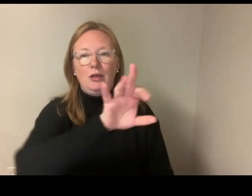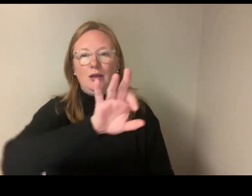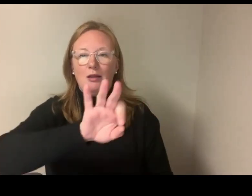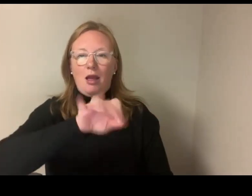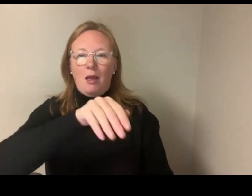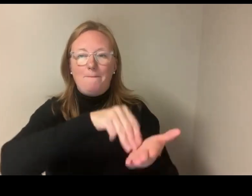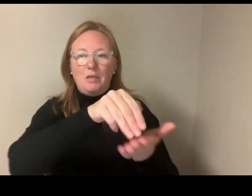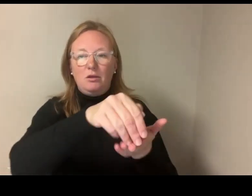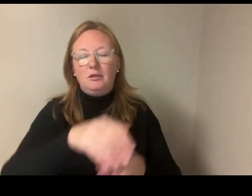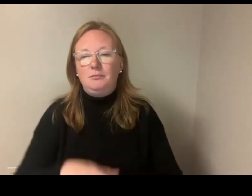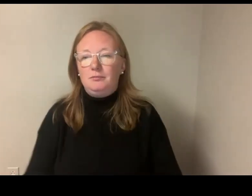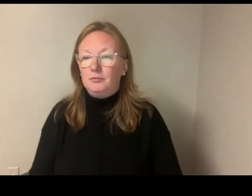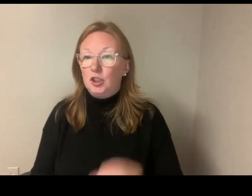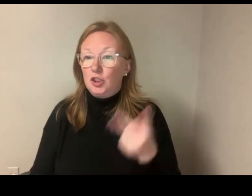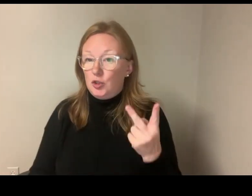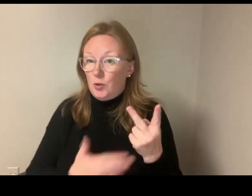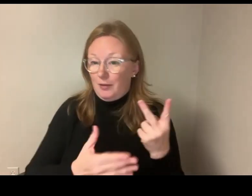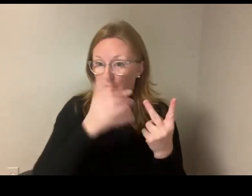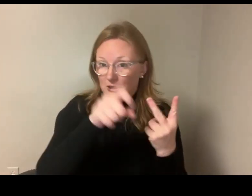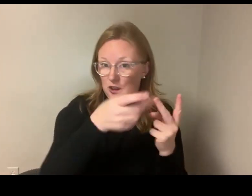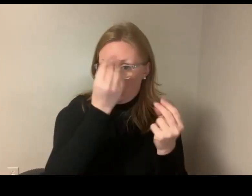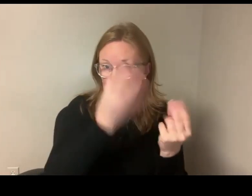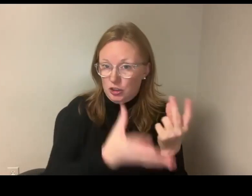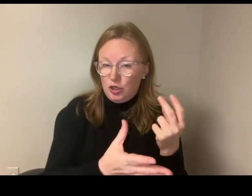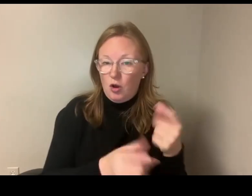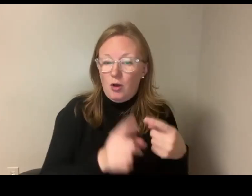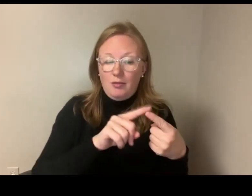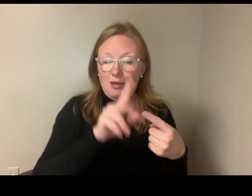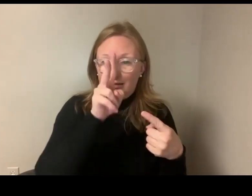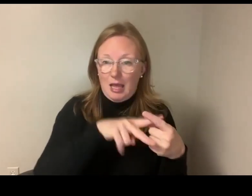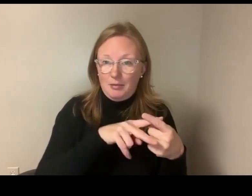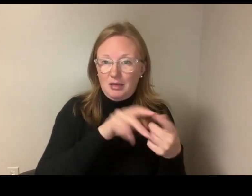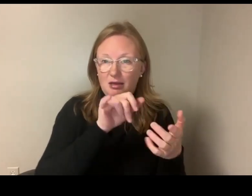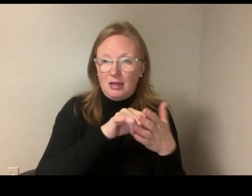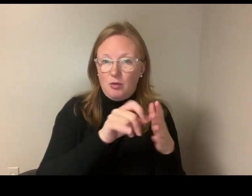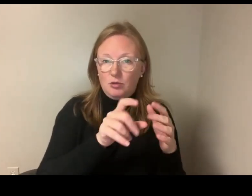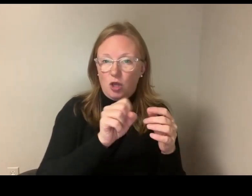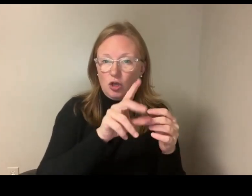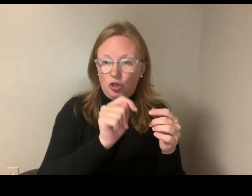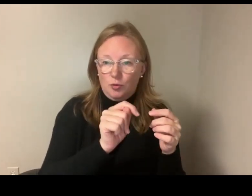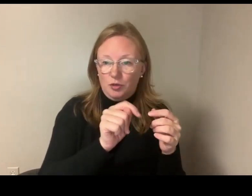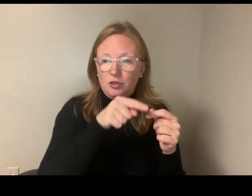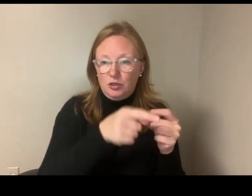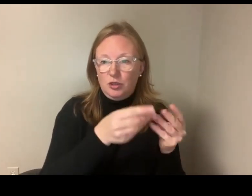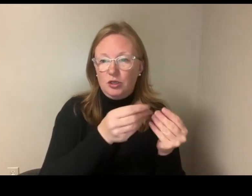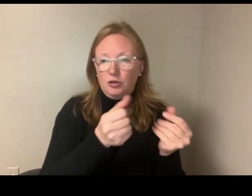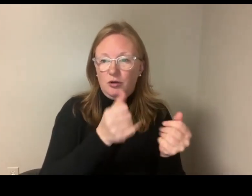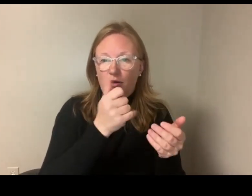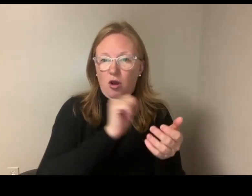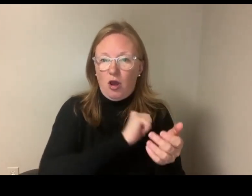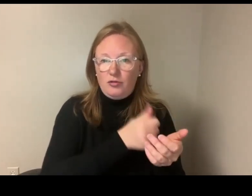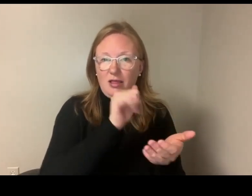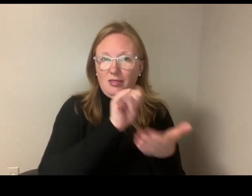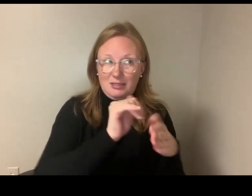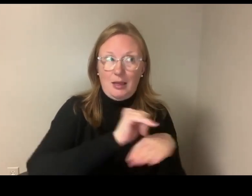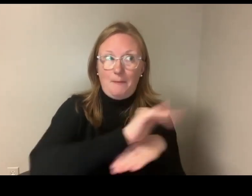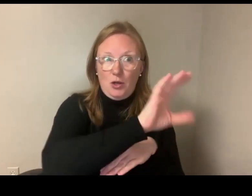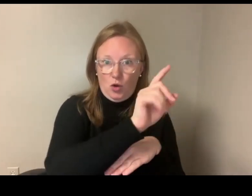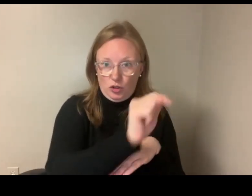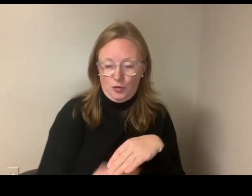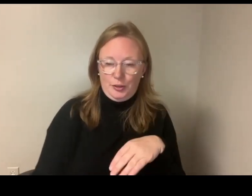And just two quick things to note, this application cutoff is in October, so this resolution is authorizing that submittal in